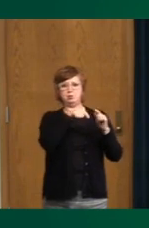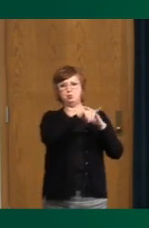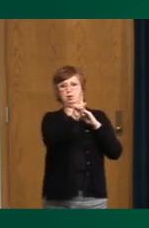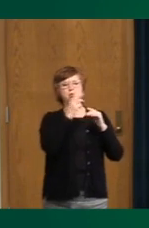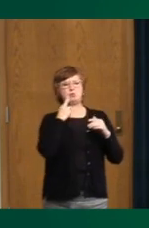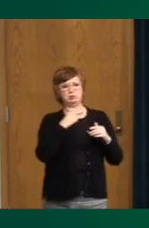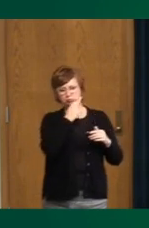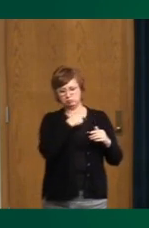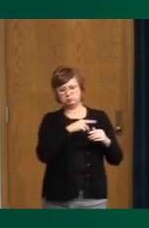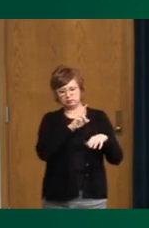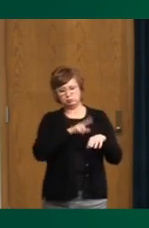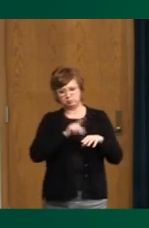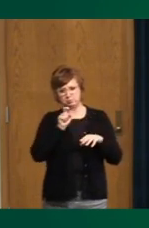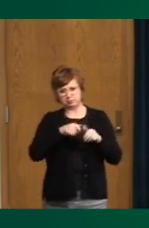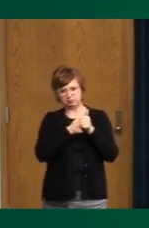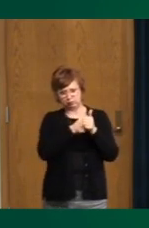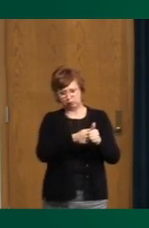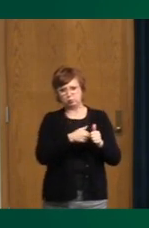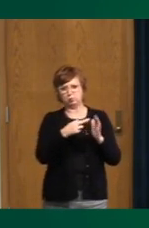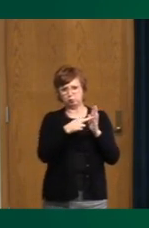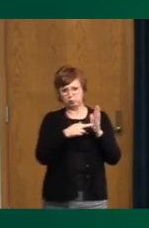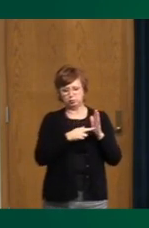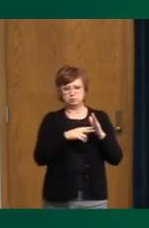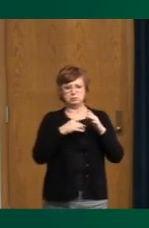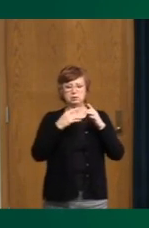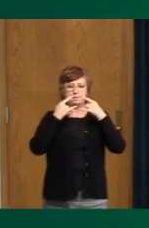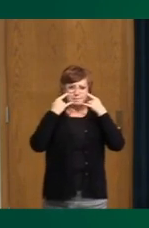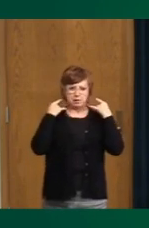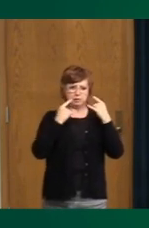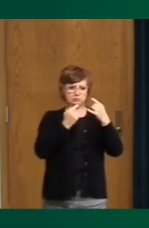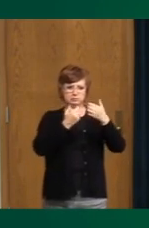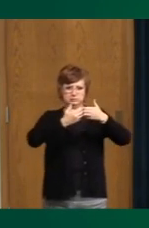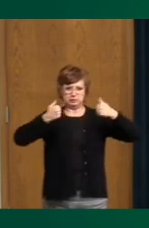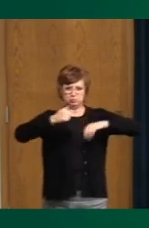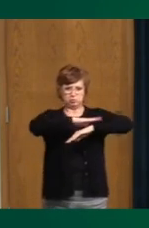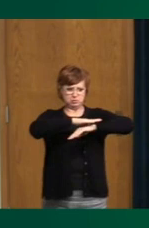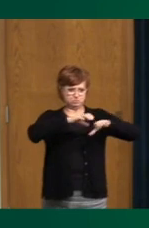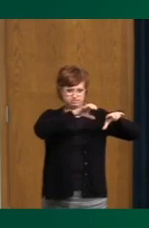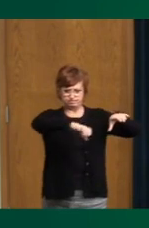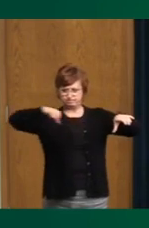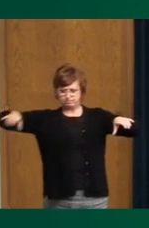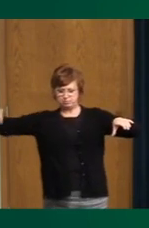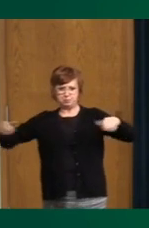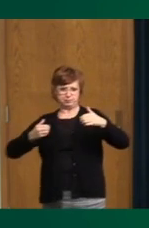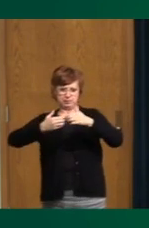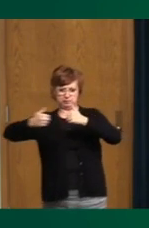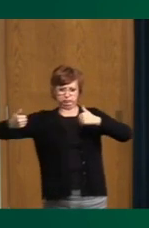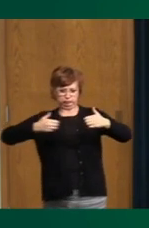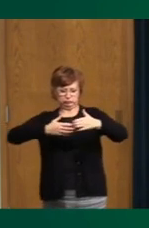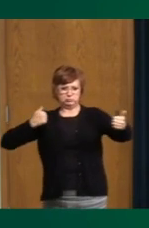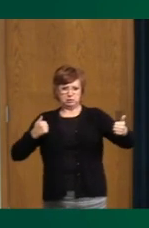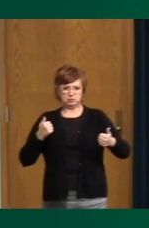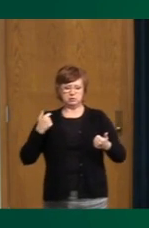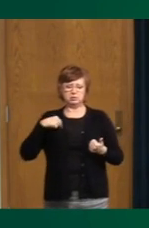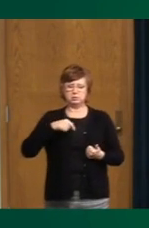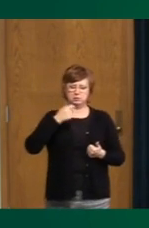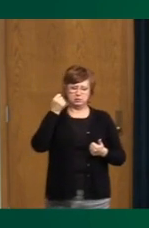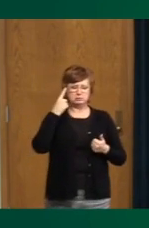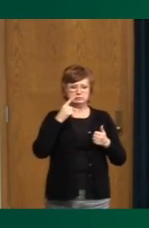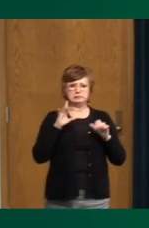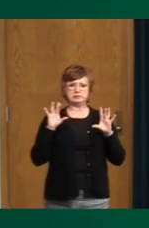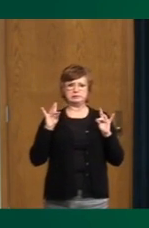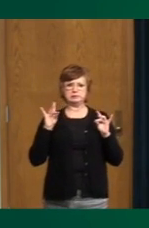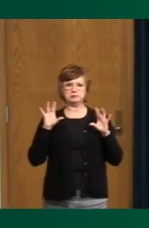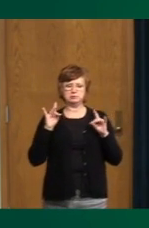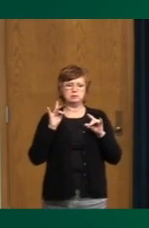are present in our restaurants, such as physical distancing, mask usage, etc. We know this, again, is a difficult measure, but